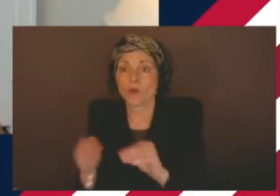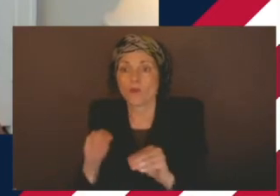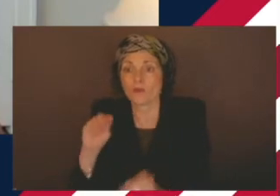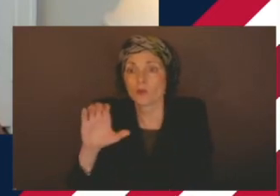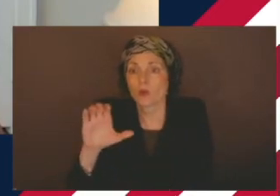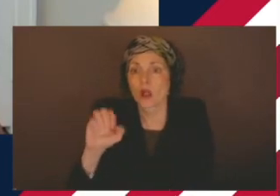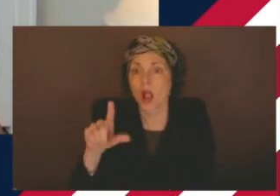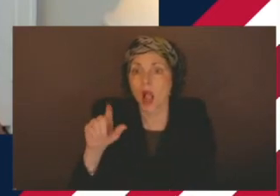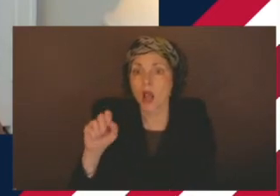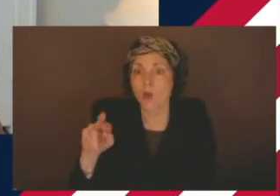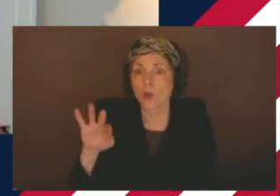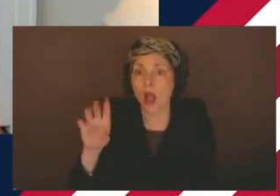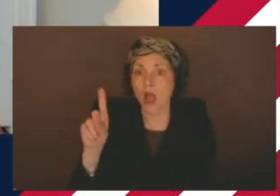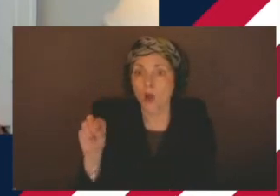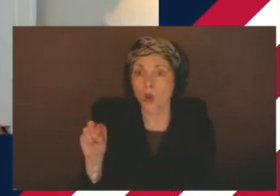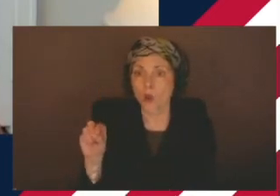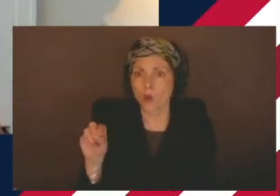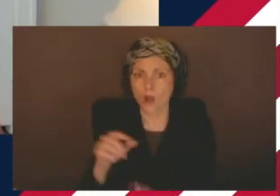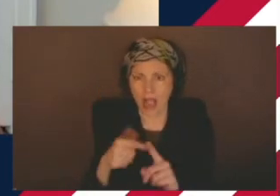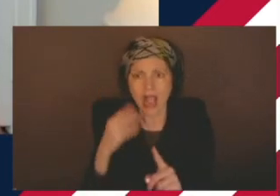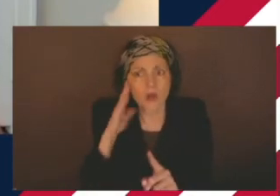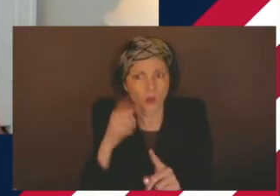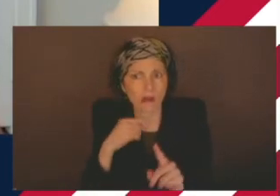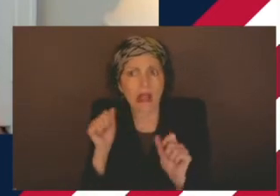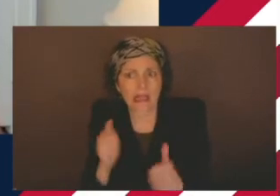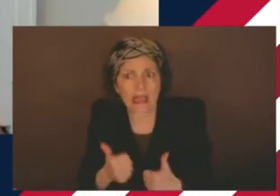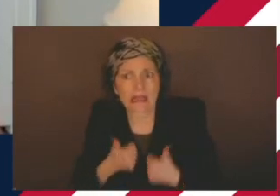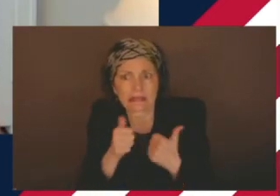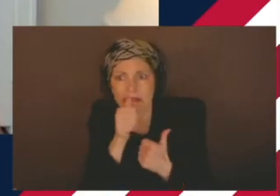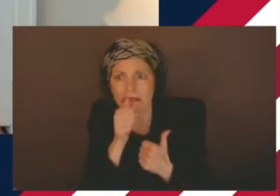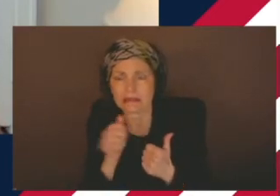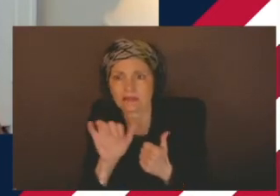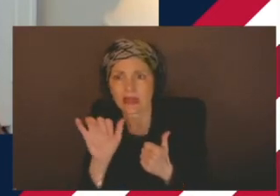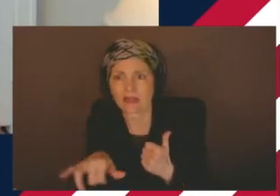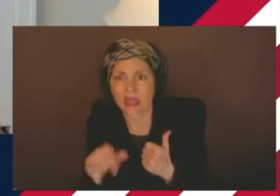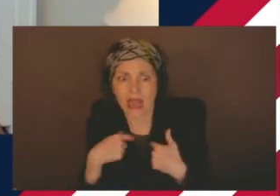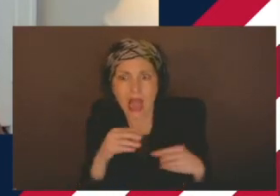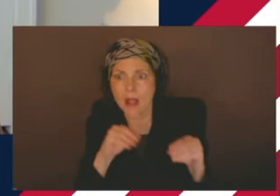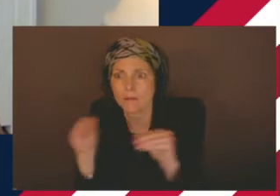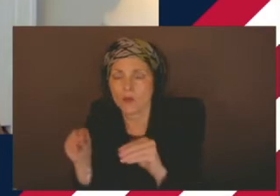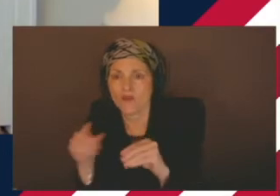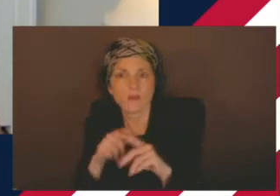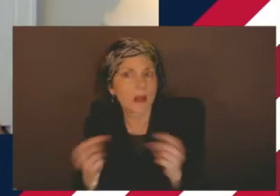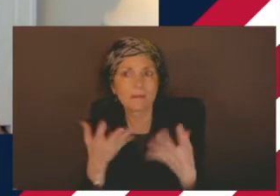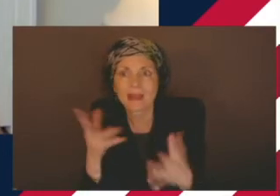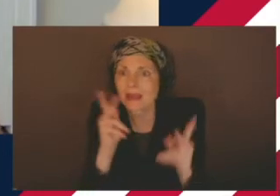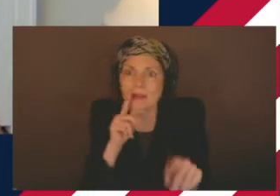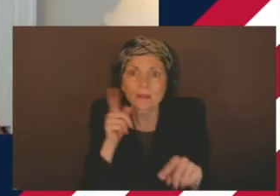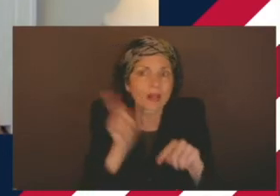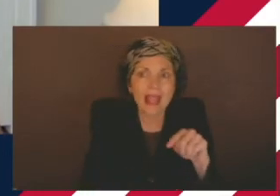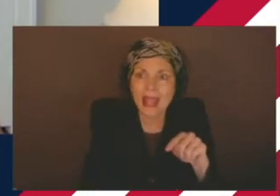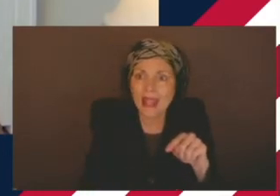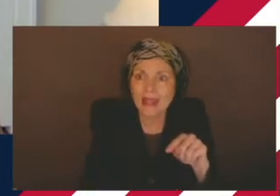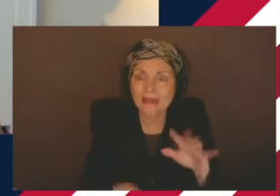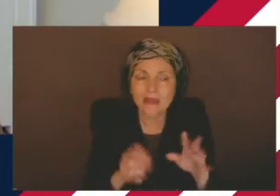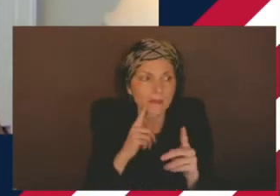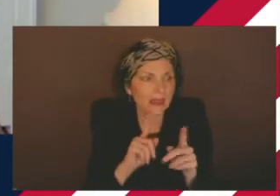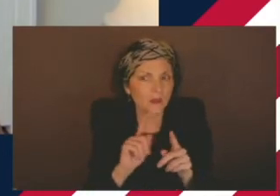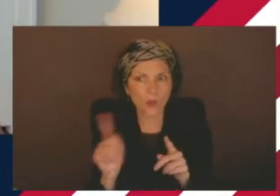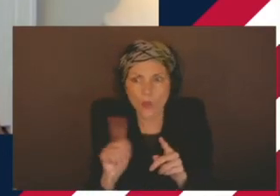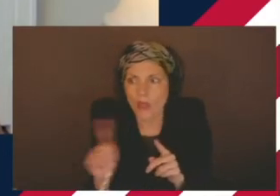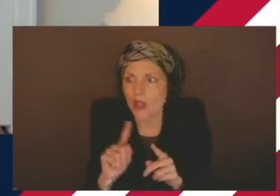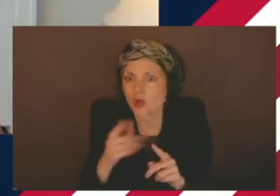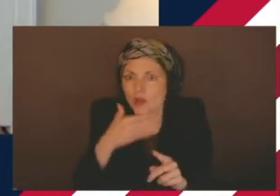one should have to. Millions of people can't move to find the best place to live based on a patchwork of limited state-based